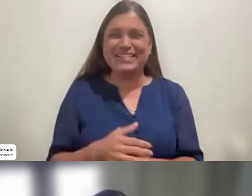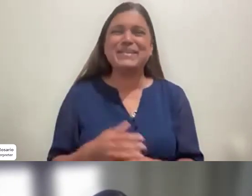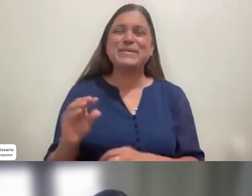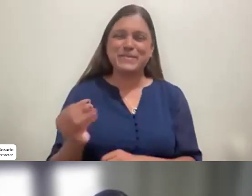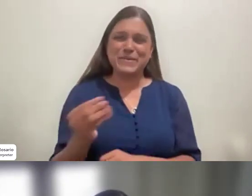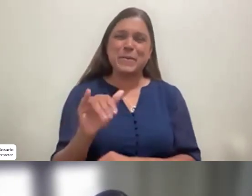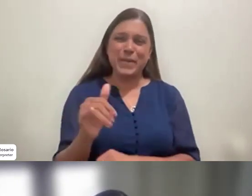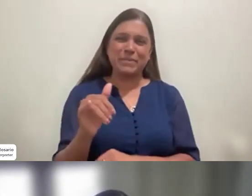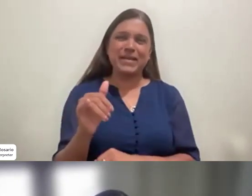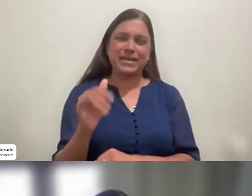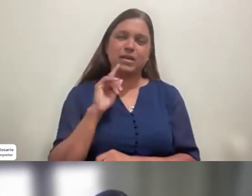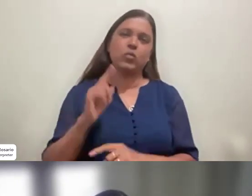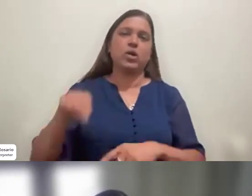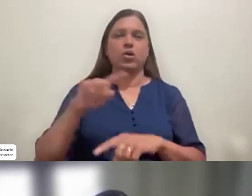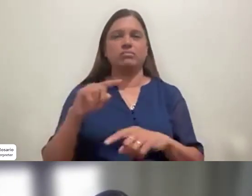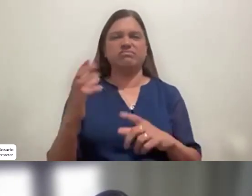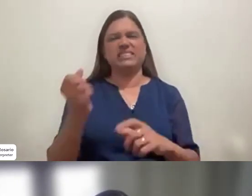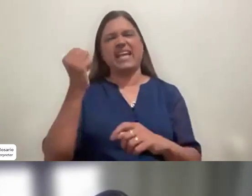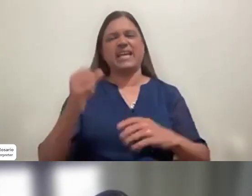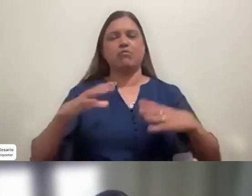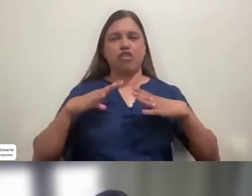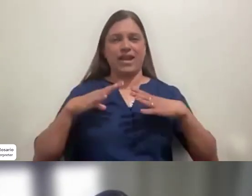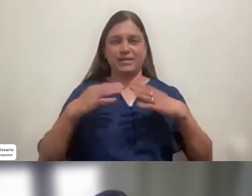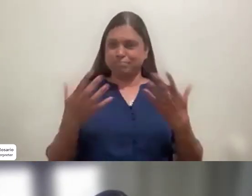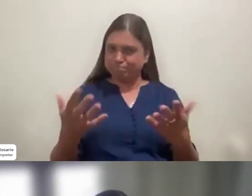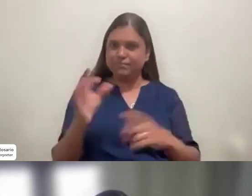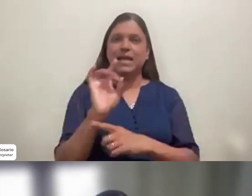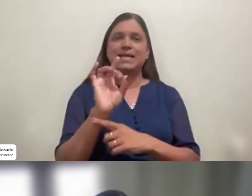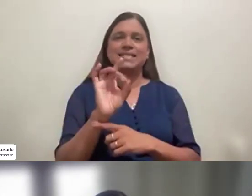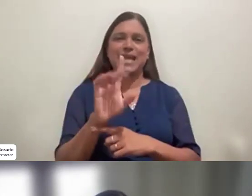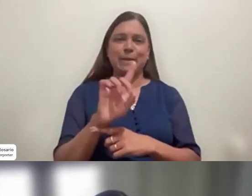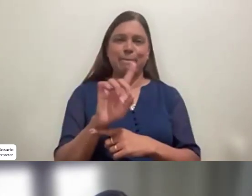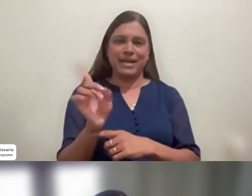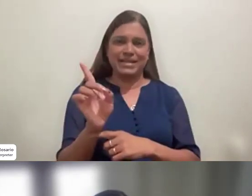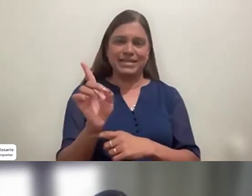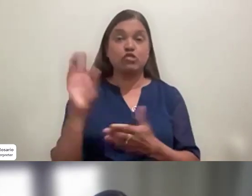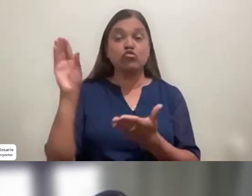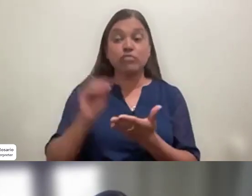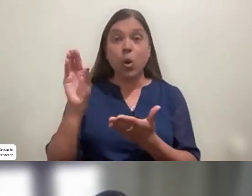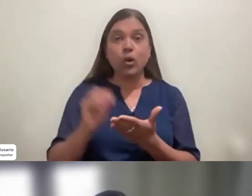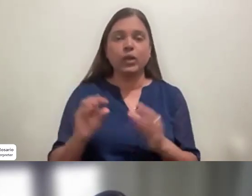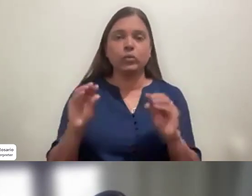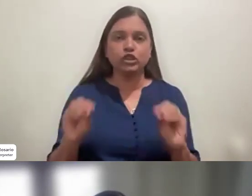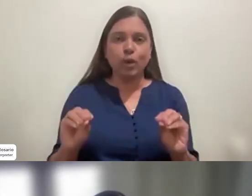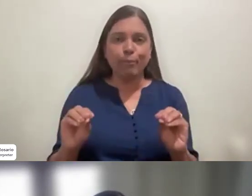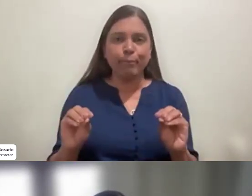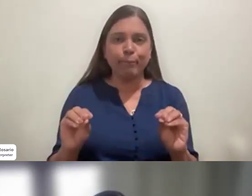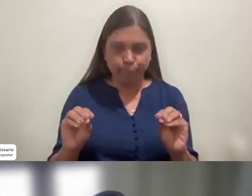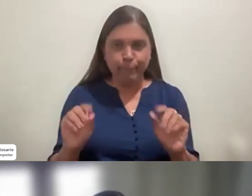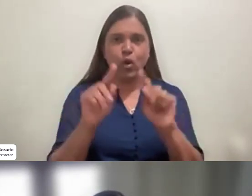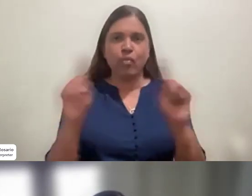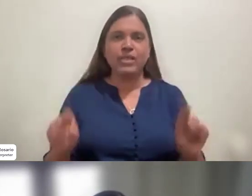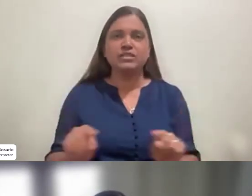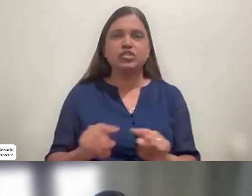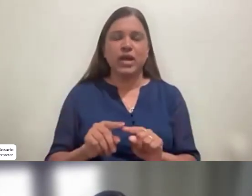we are going to go into a 10-minute break. So the recording will stop on the screen, and